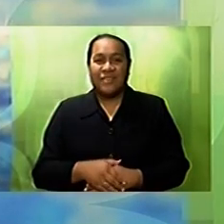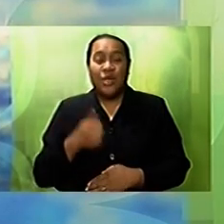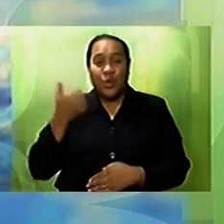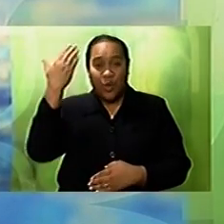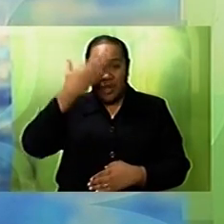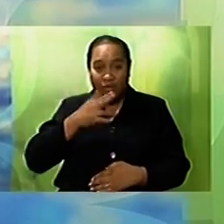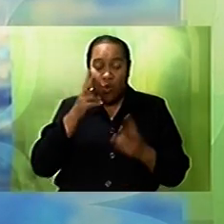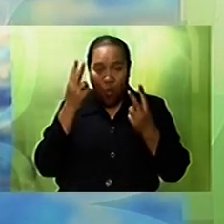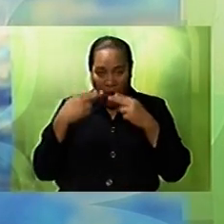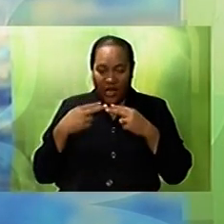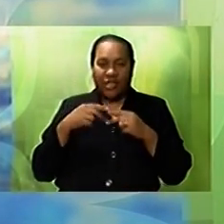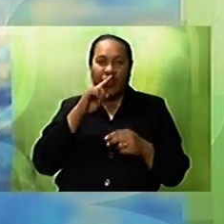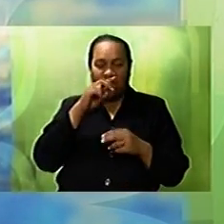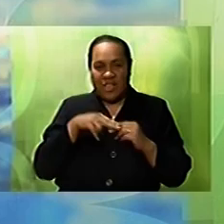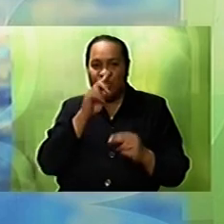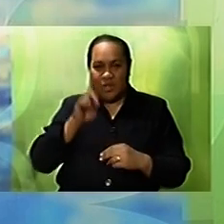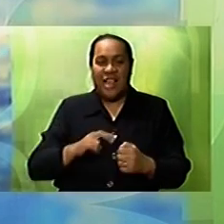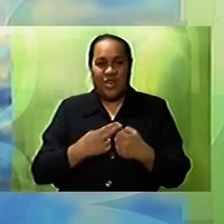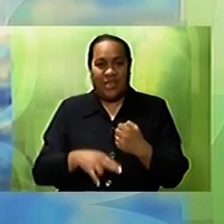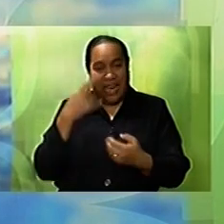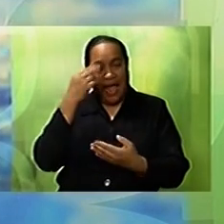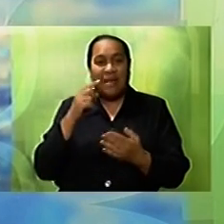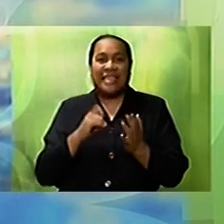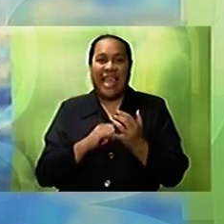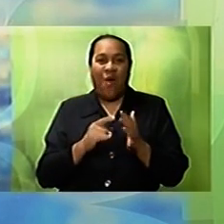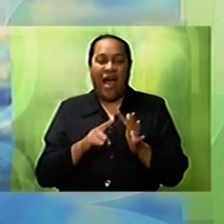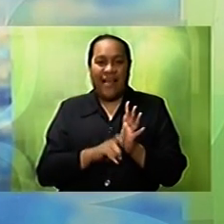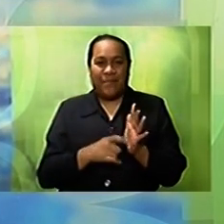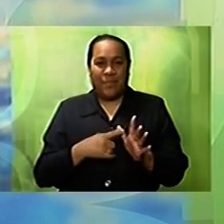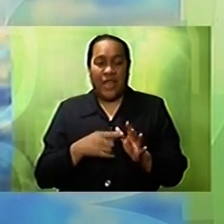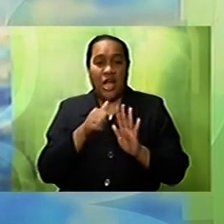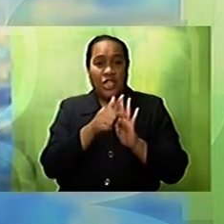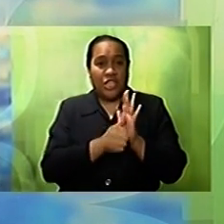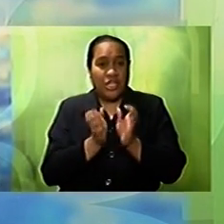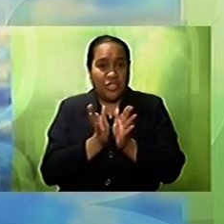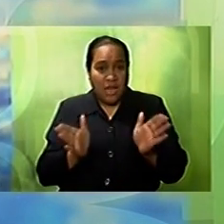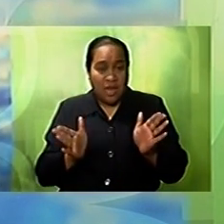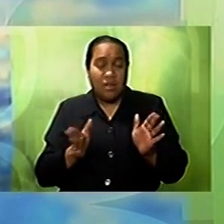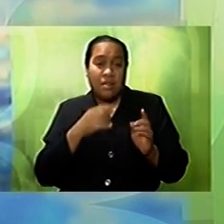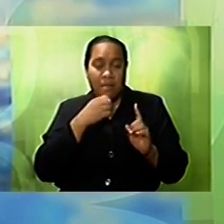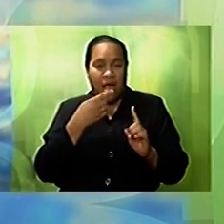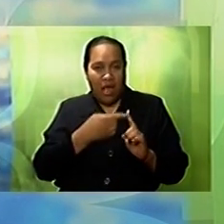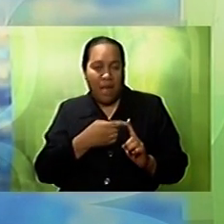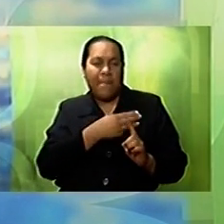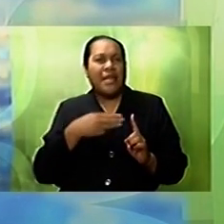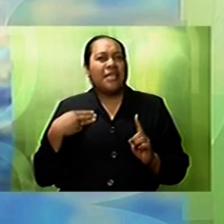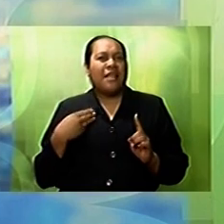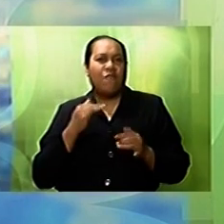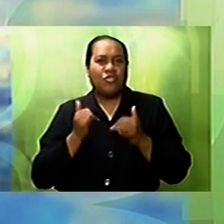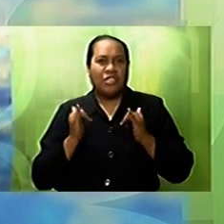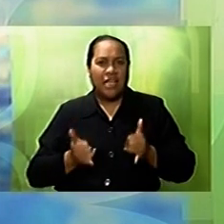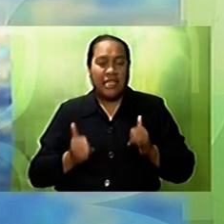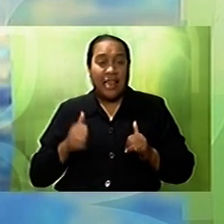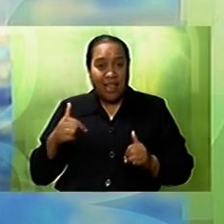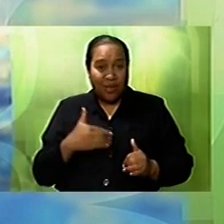Good evening. You're watching Fiji Today News. I'm Sarah Fatafeh. Attorney General and Minister for Justice Aiyaz Sayed-Khaiyum this